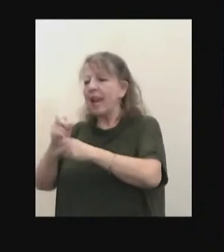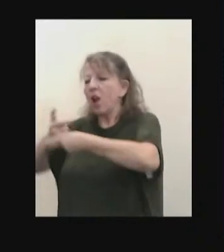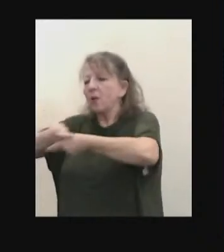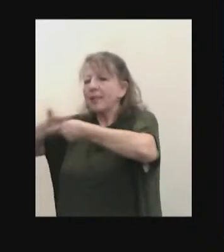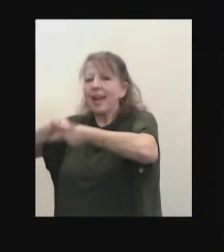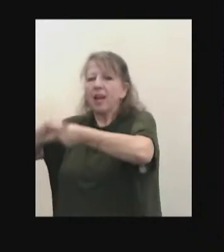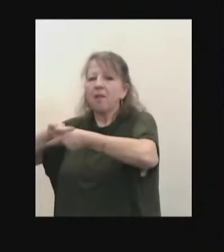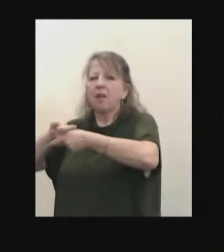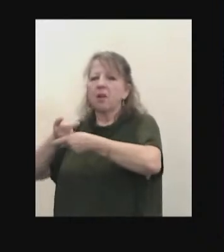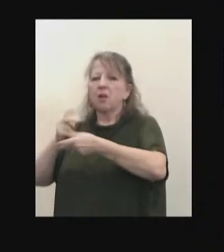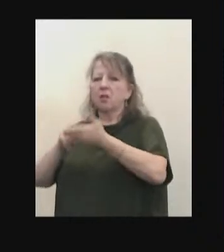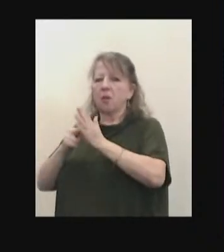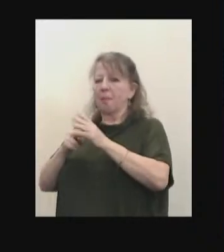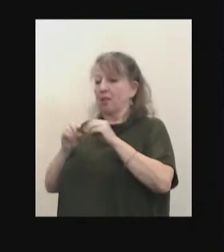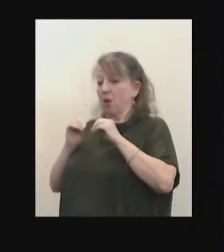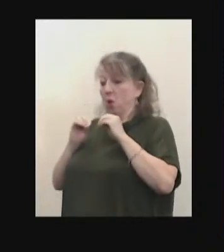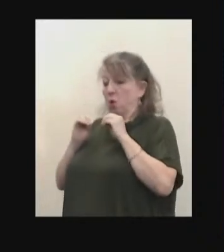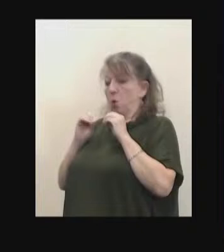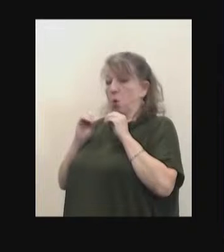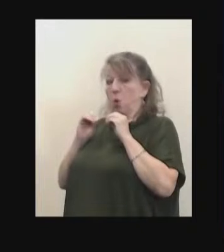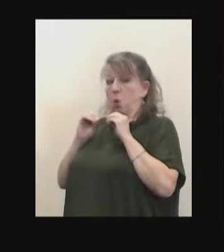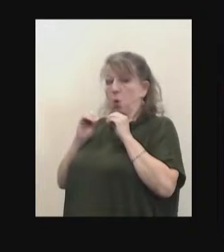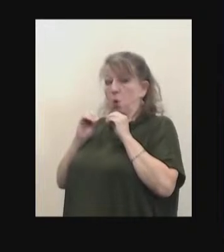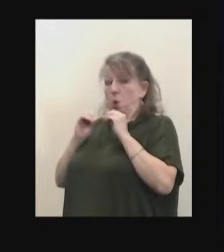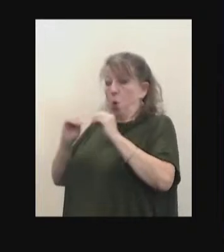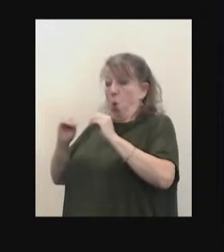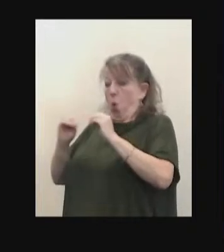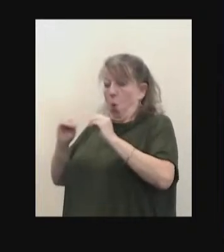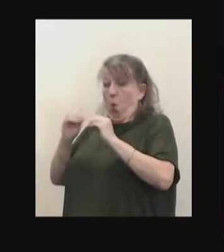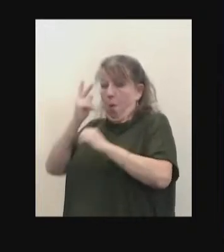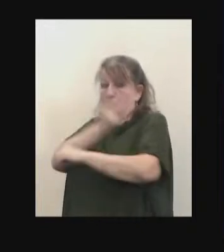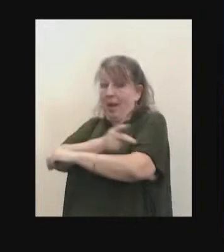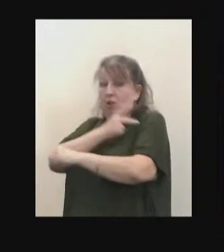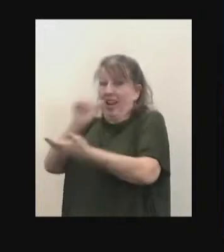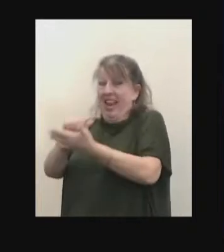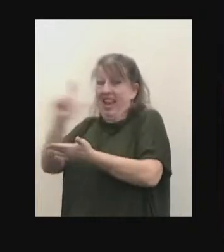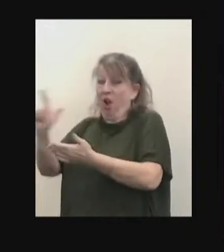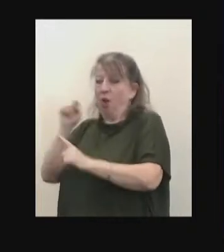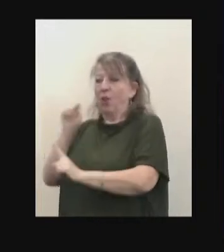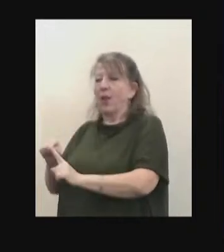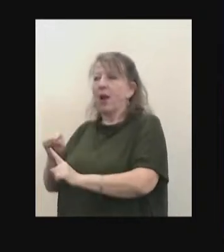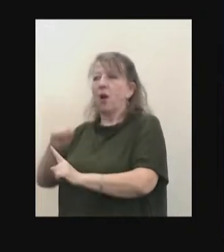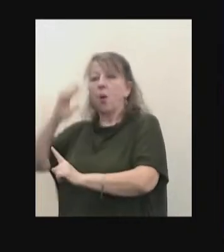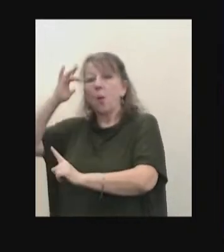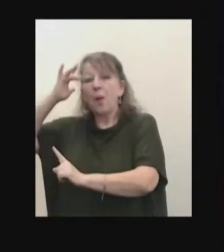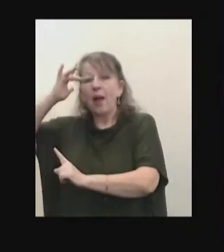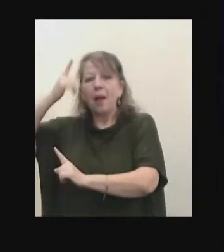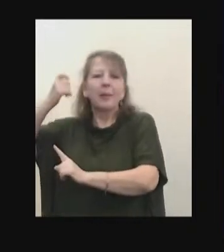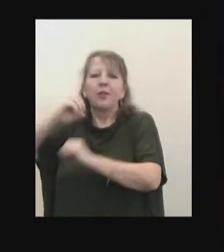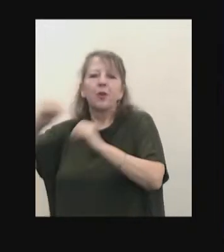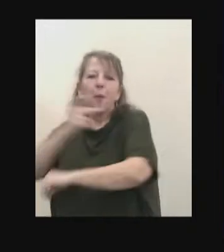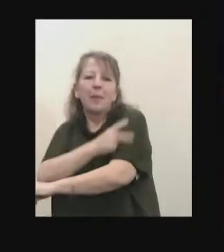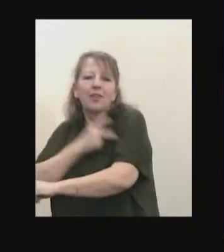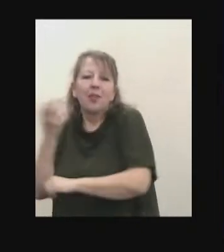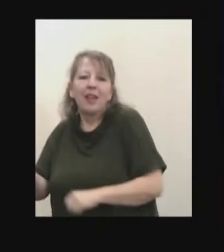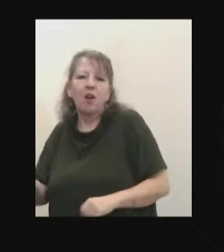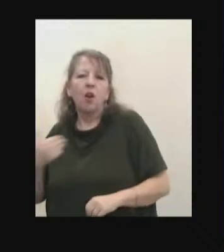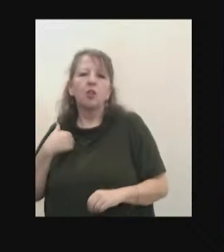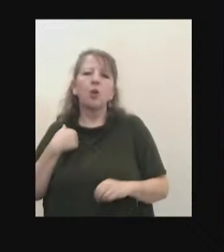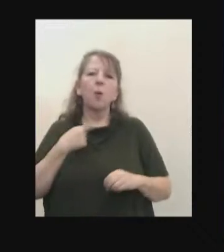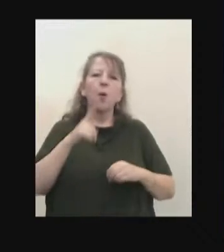no patient beds, no patients at all, because there are no patients available at St. Joe's. So we lost